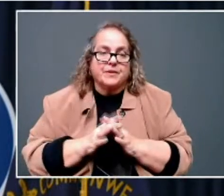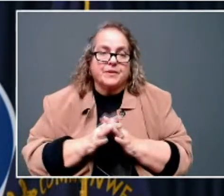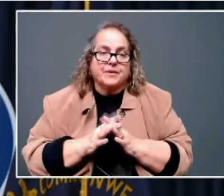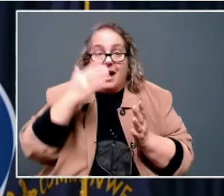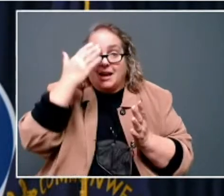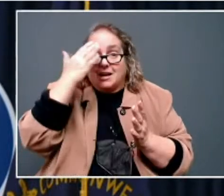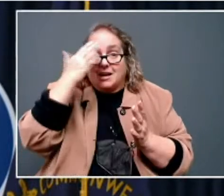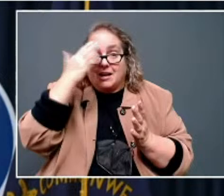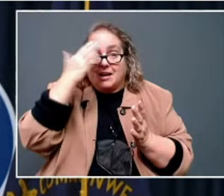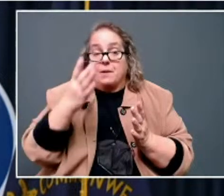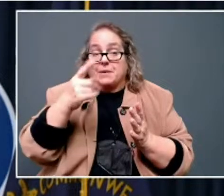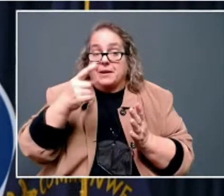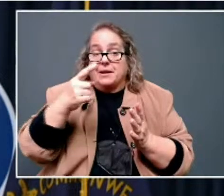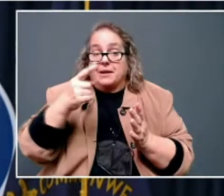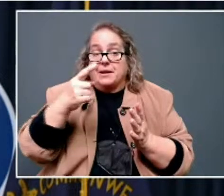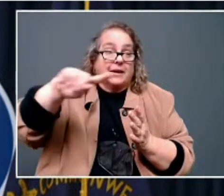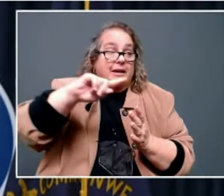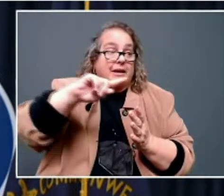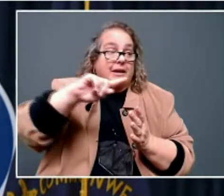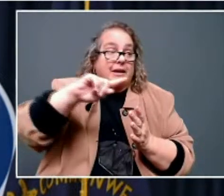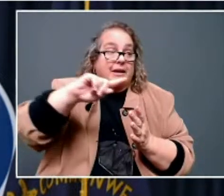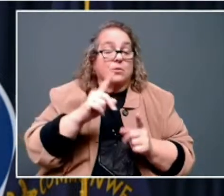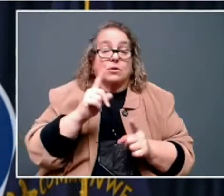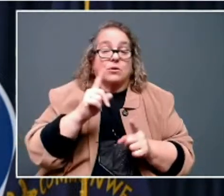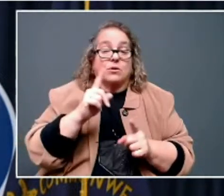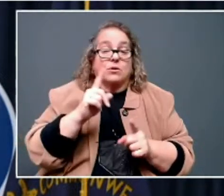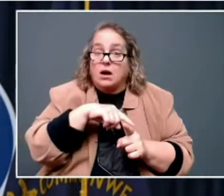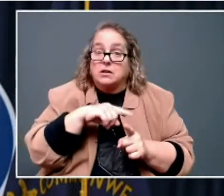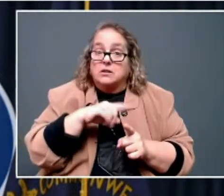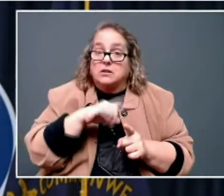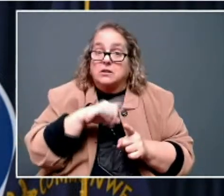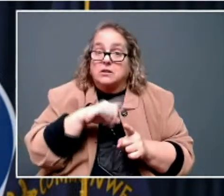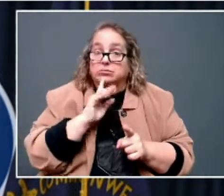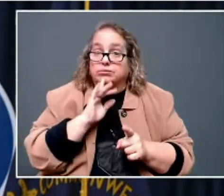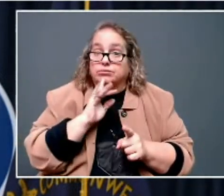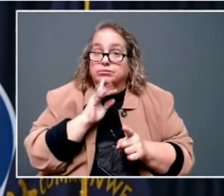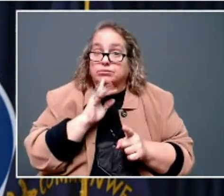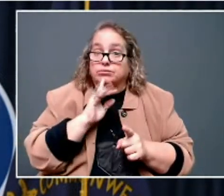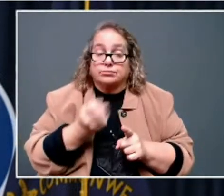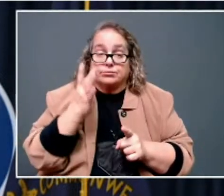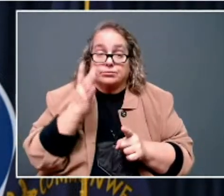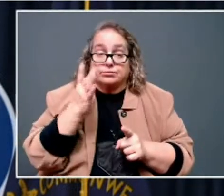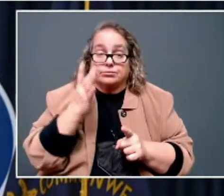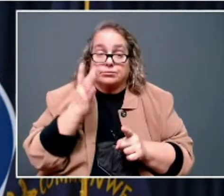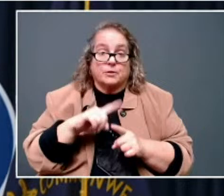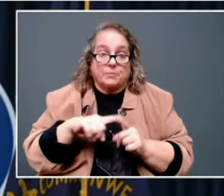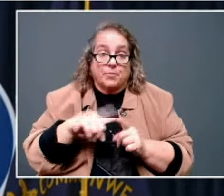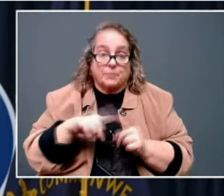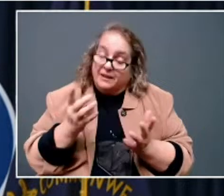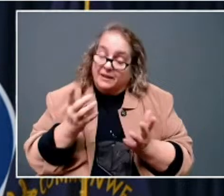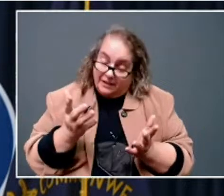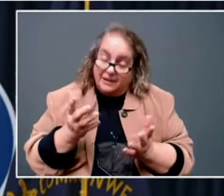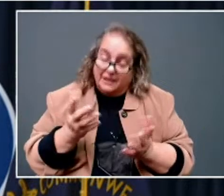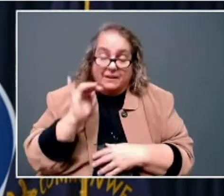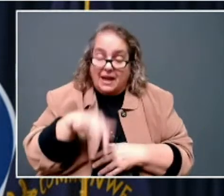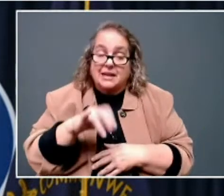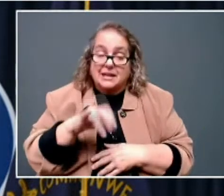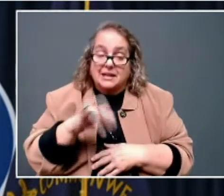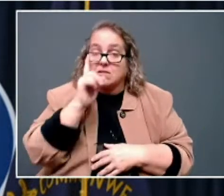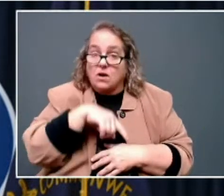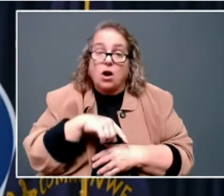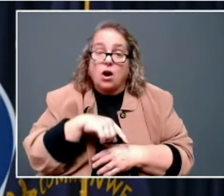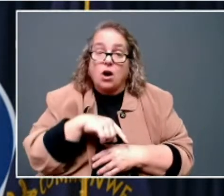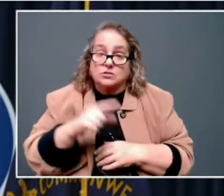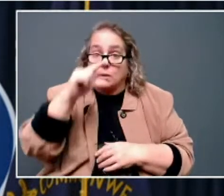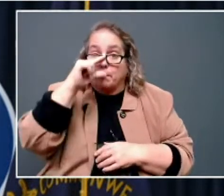are absolutely entirely false, but however many there are, that's false. And I hope that we can move